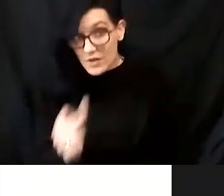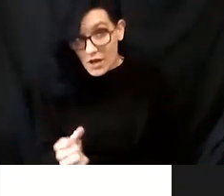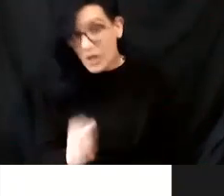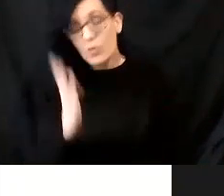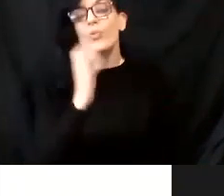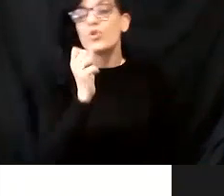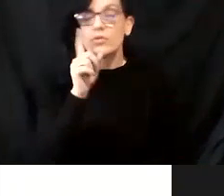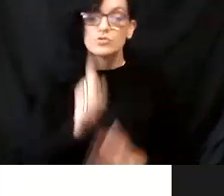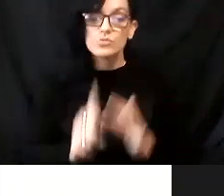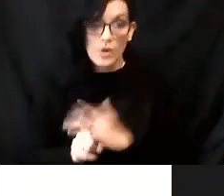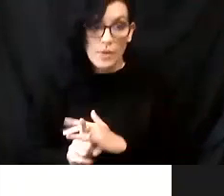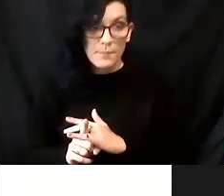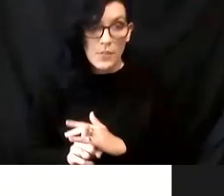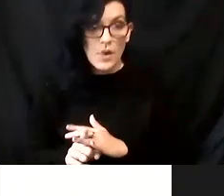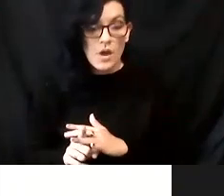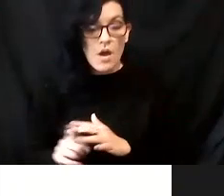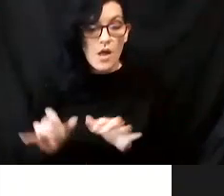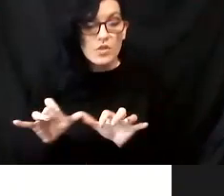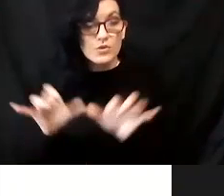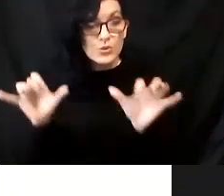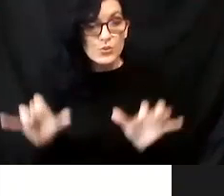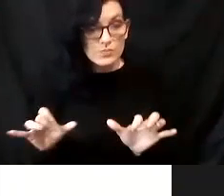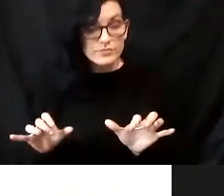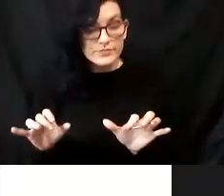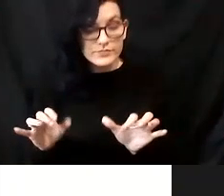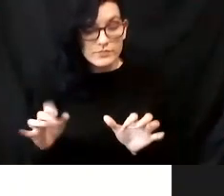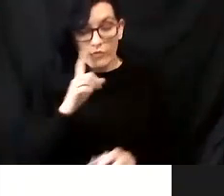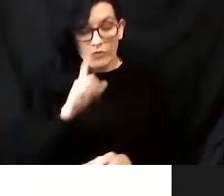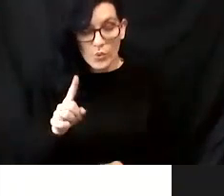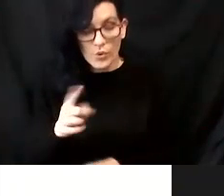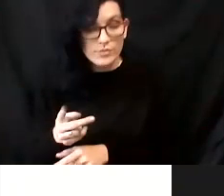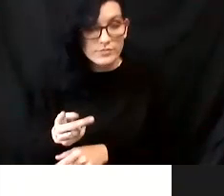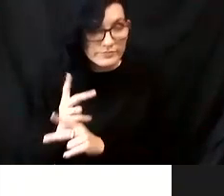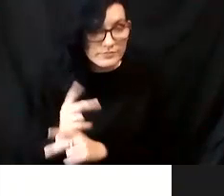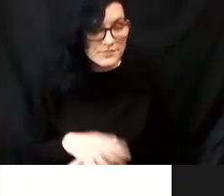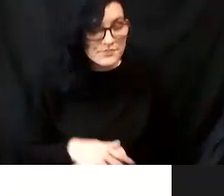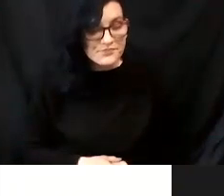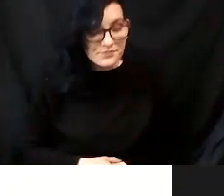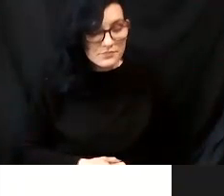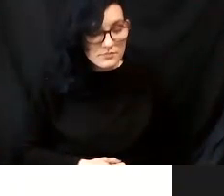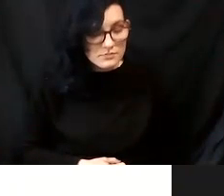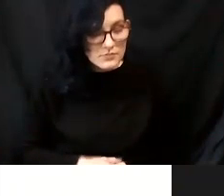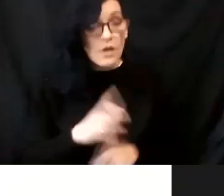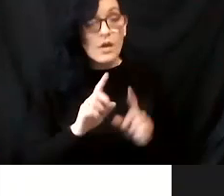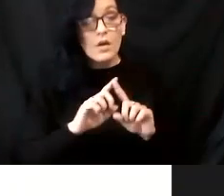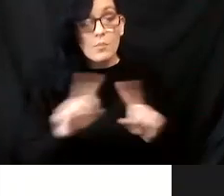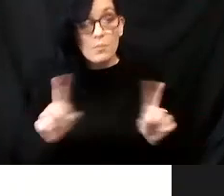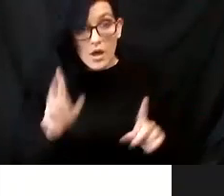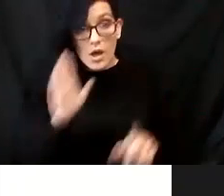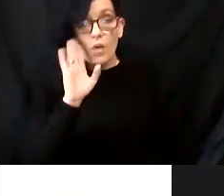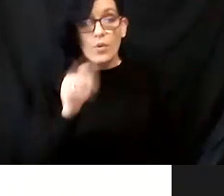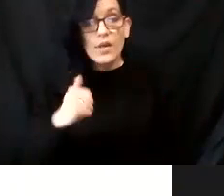the federal student loan or the national student loan database, I think it's called, with an